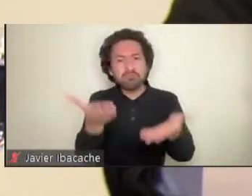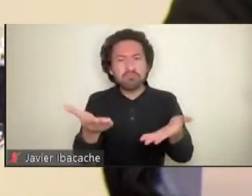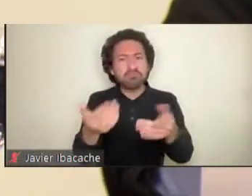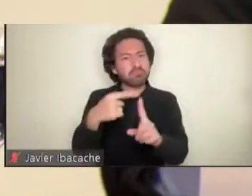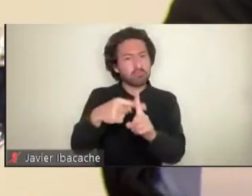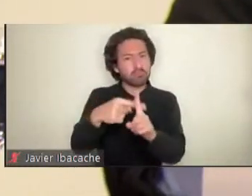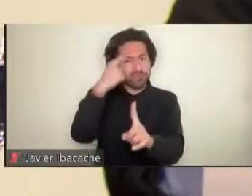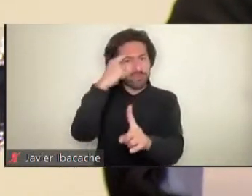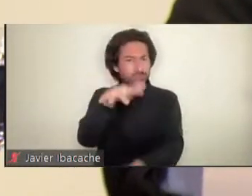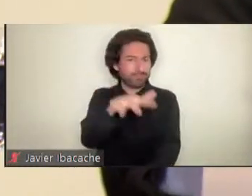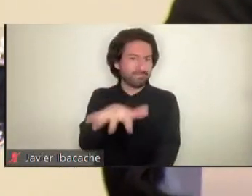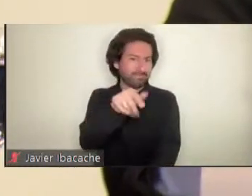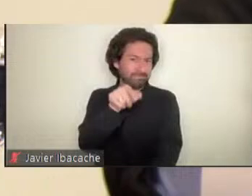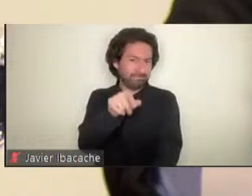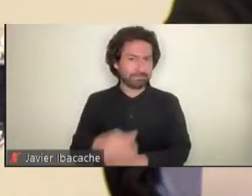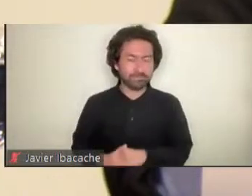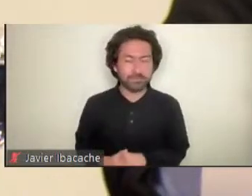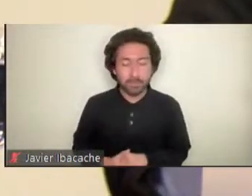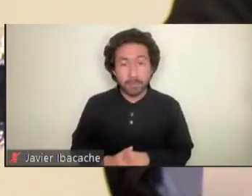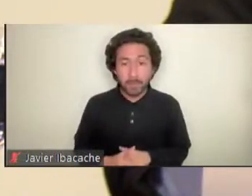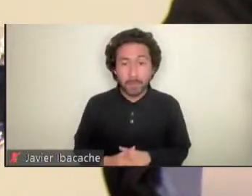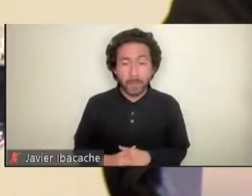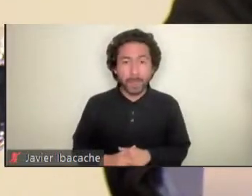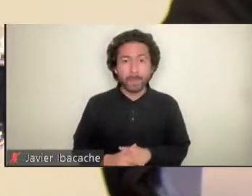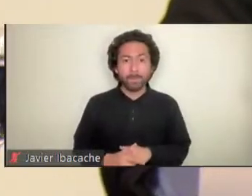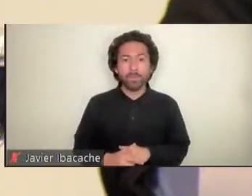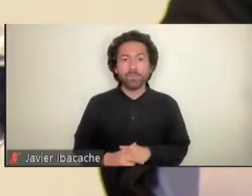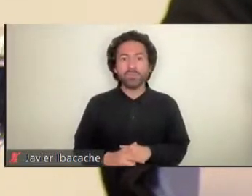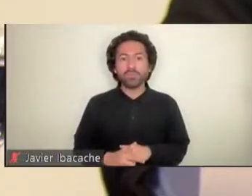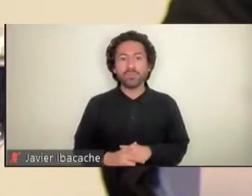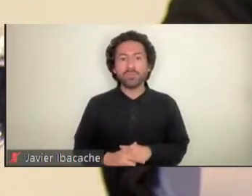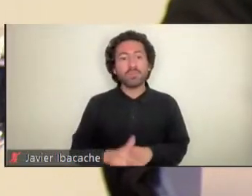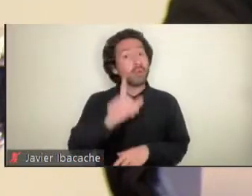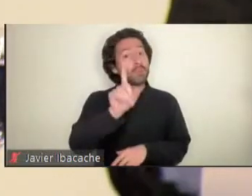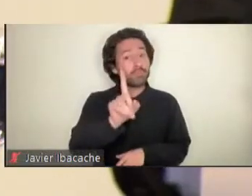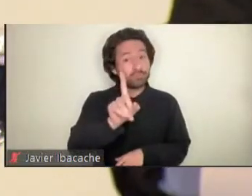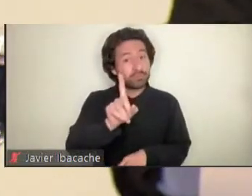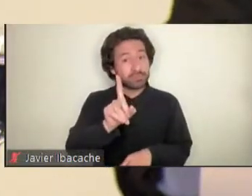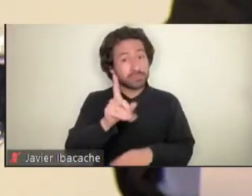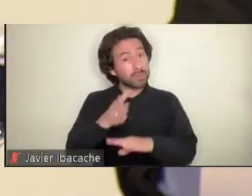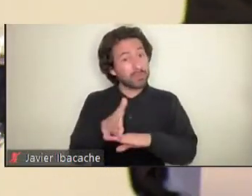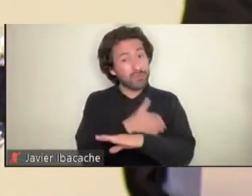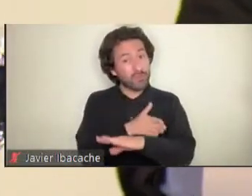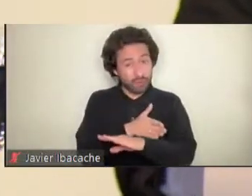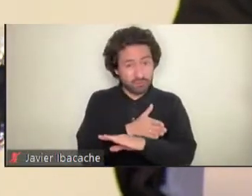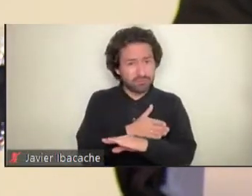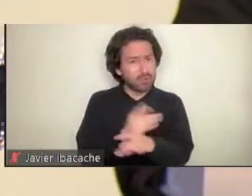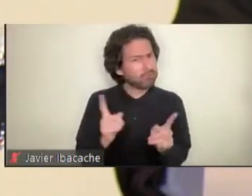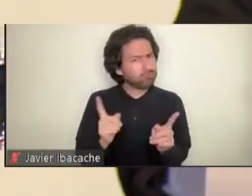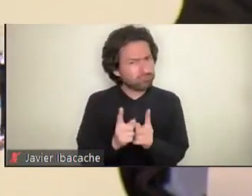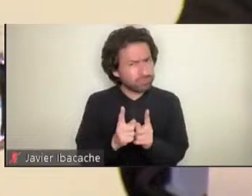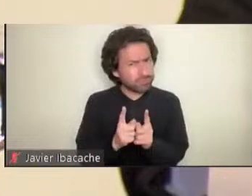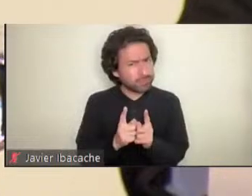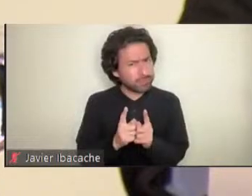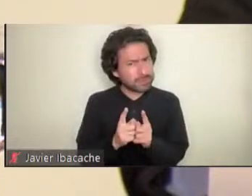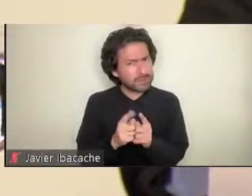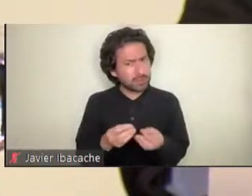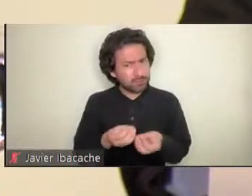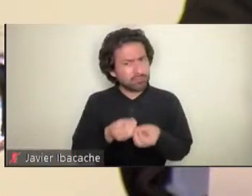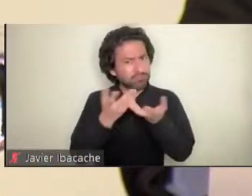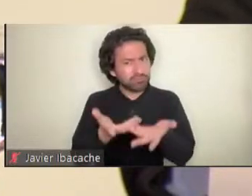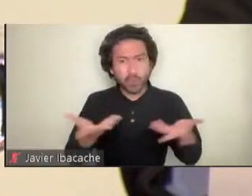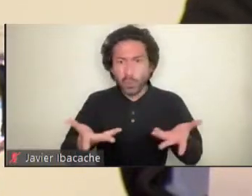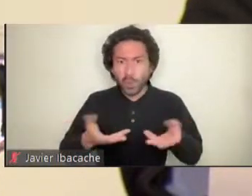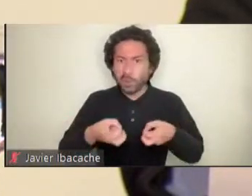give some instruments to face that situation. But before I do that, a brief diagnosis